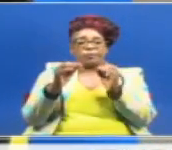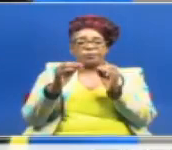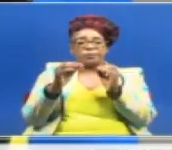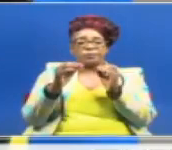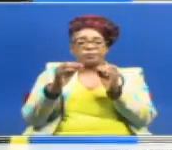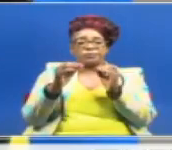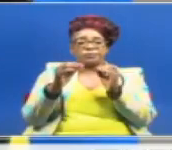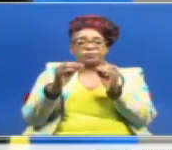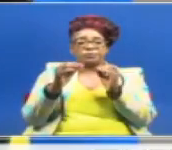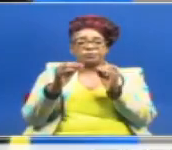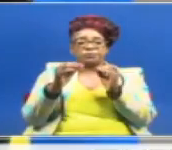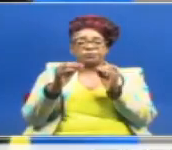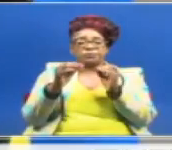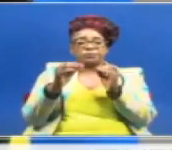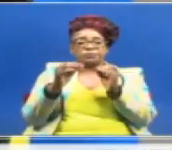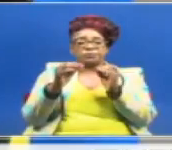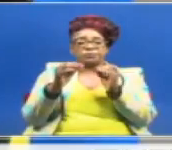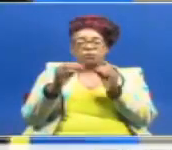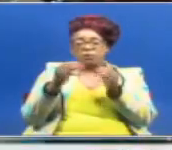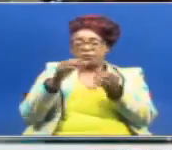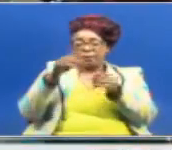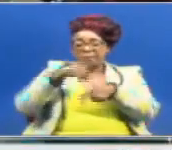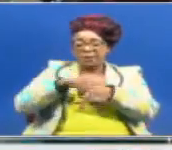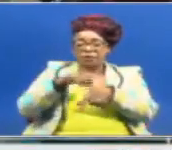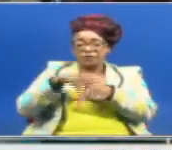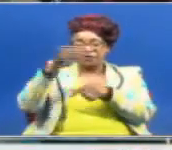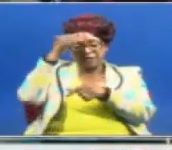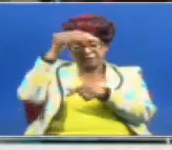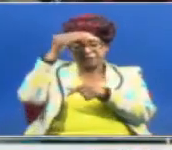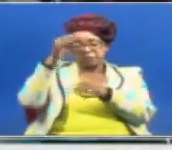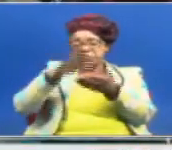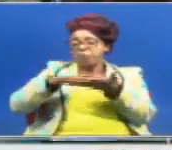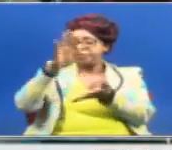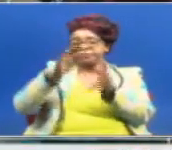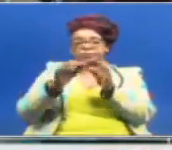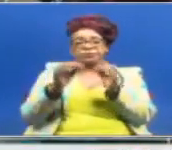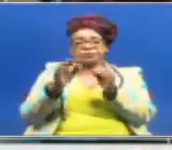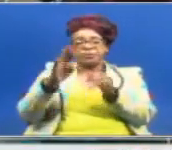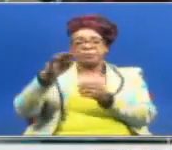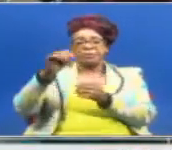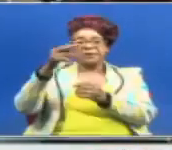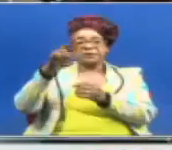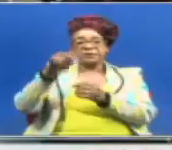a long period of learning. Martin Mwangi, NTV.